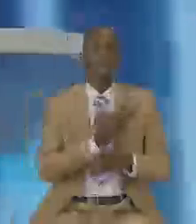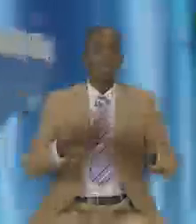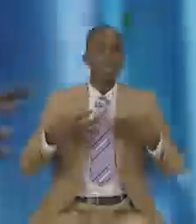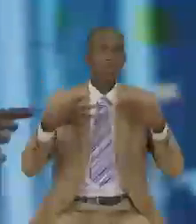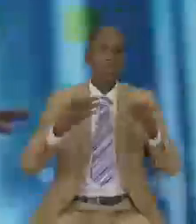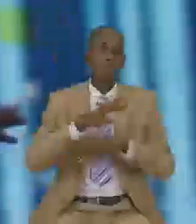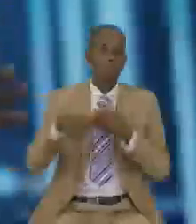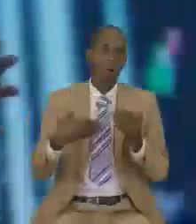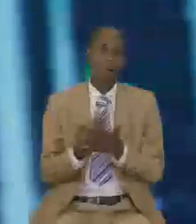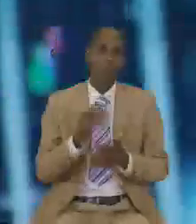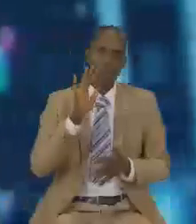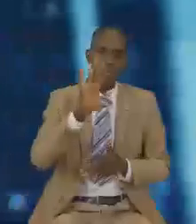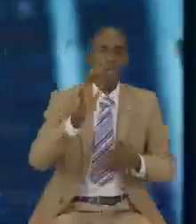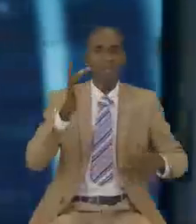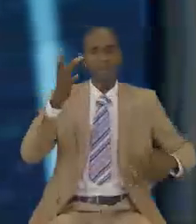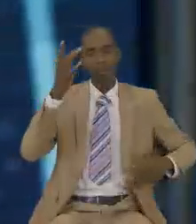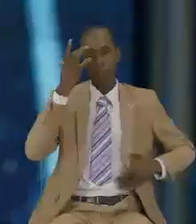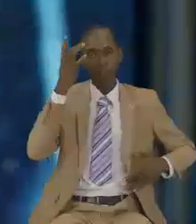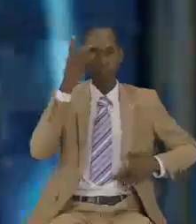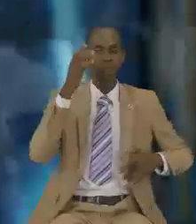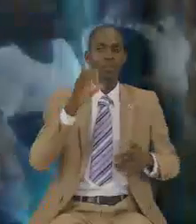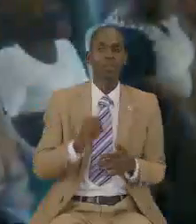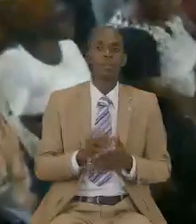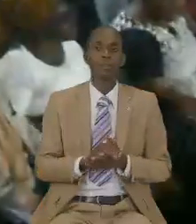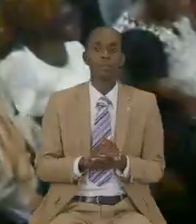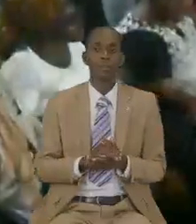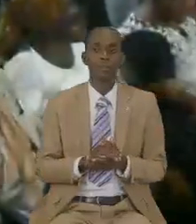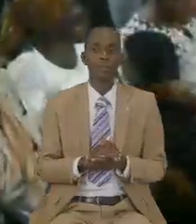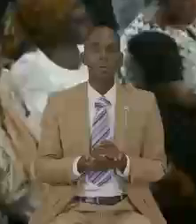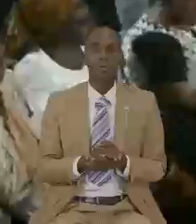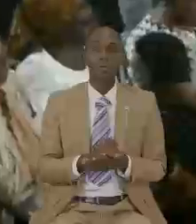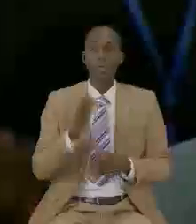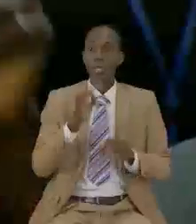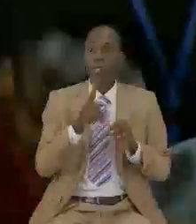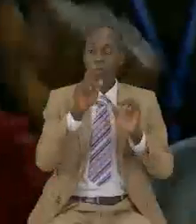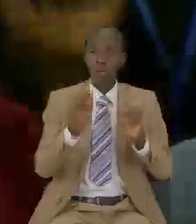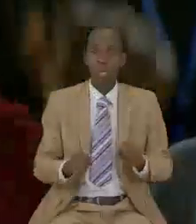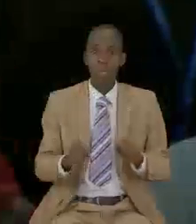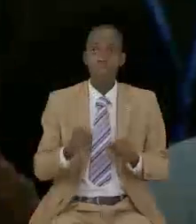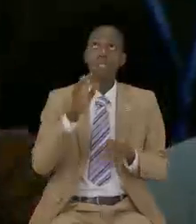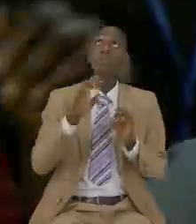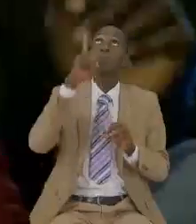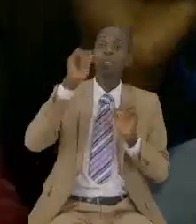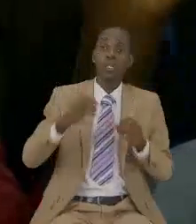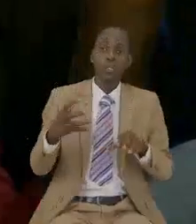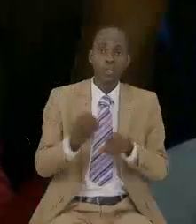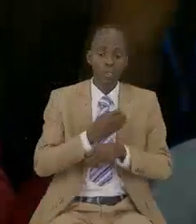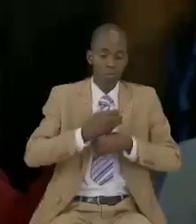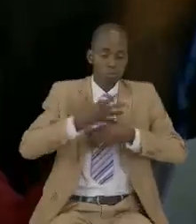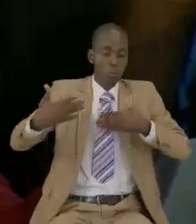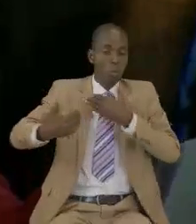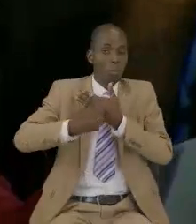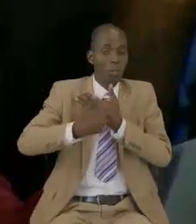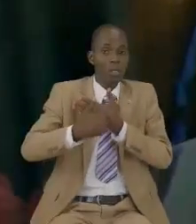healeth all thy diseases. If he can take hunchback away in a moment of